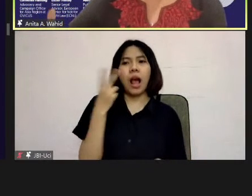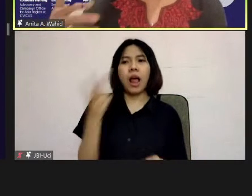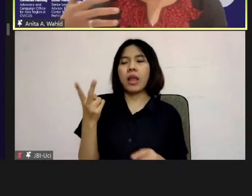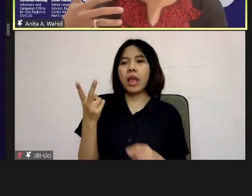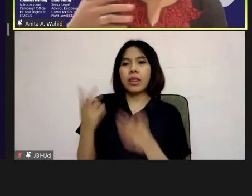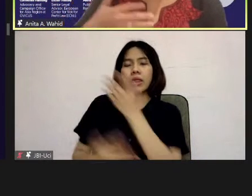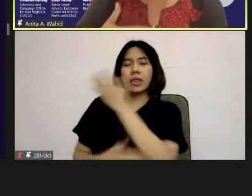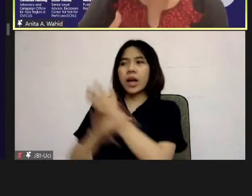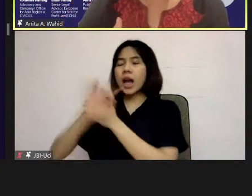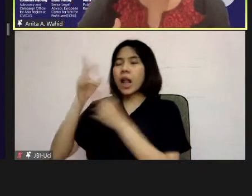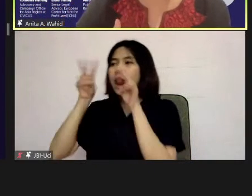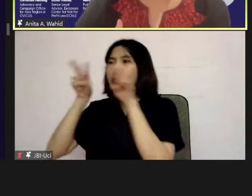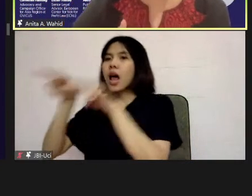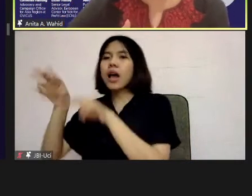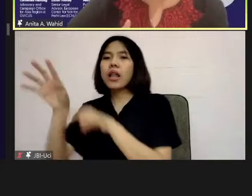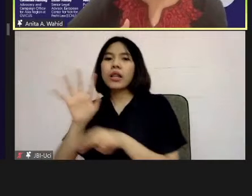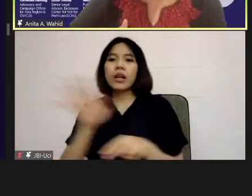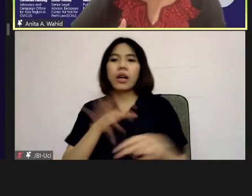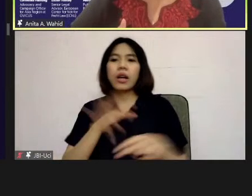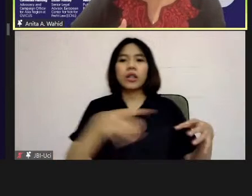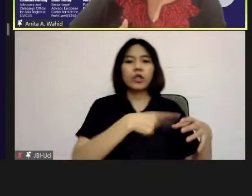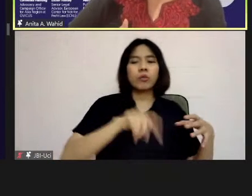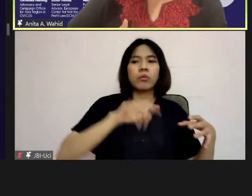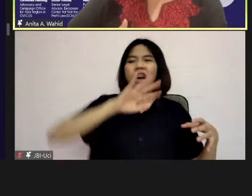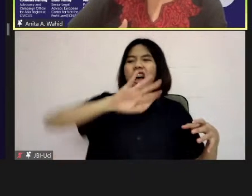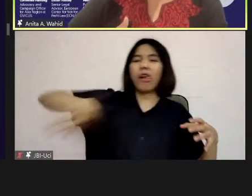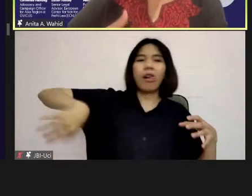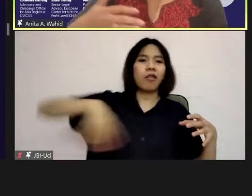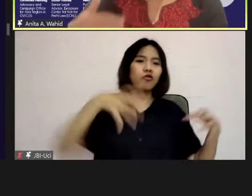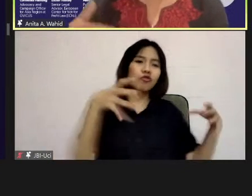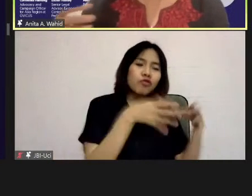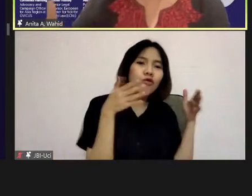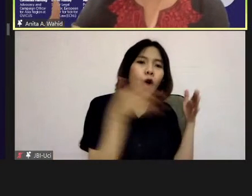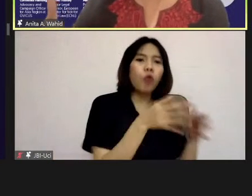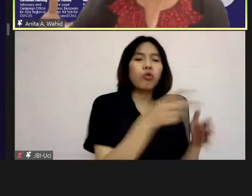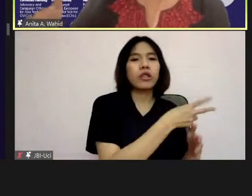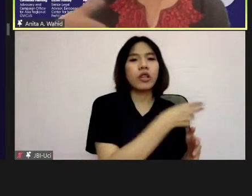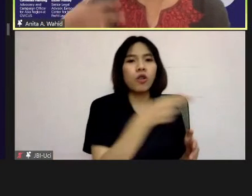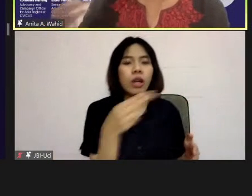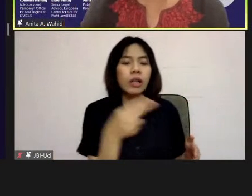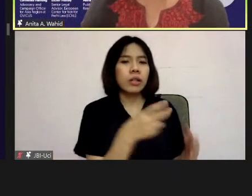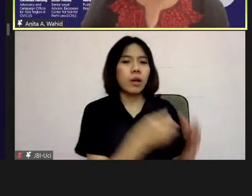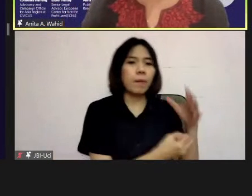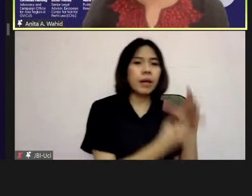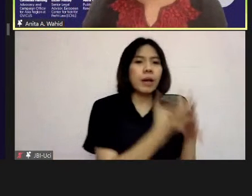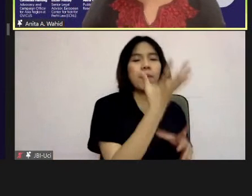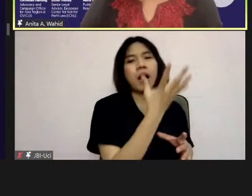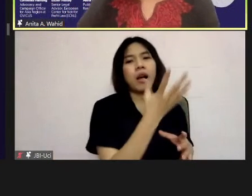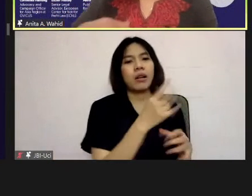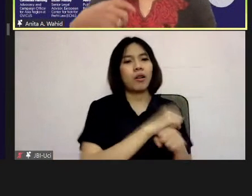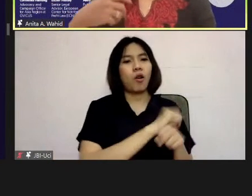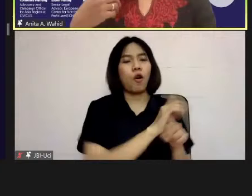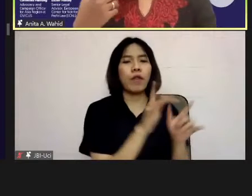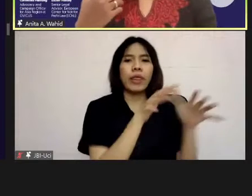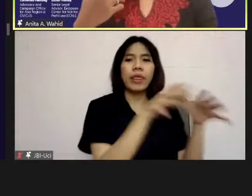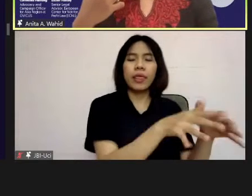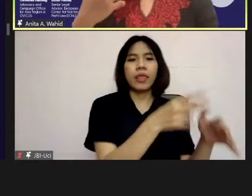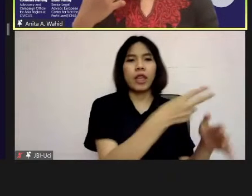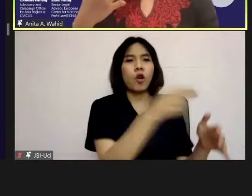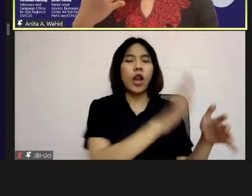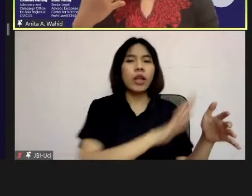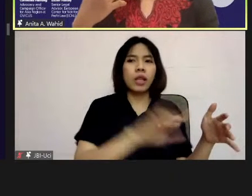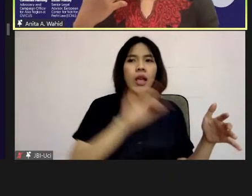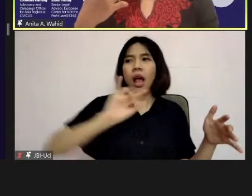see what happens in other countries and they deny to whatever happens within that development, also how the